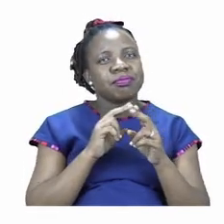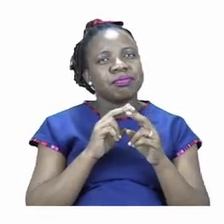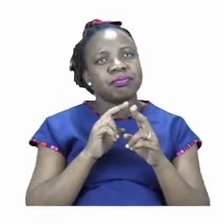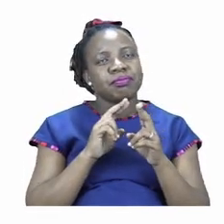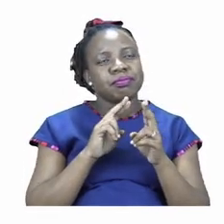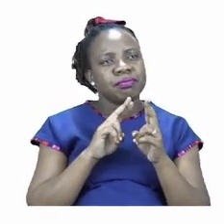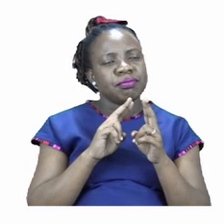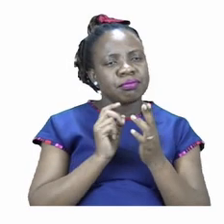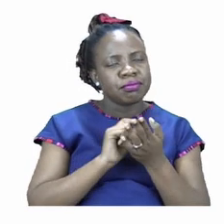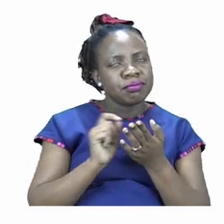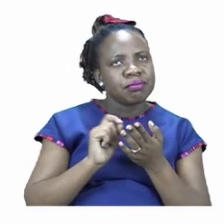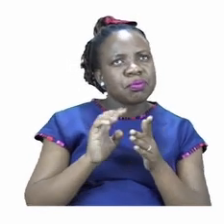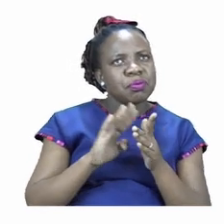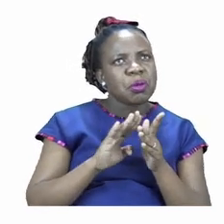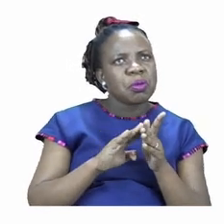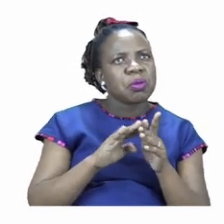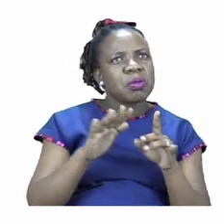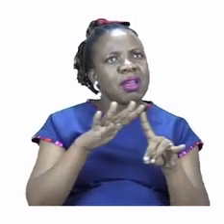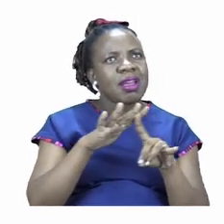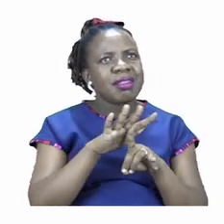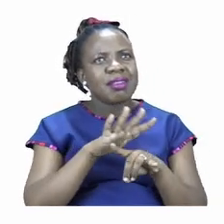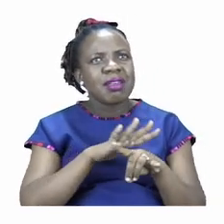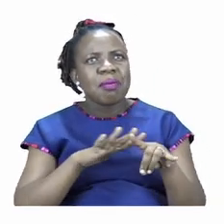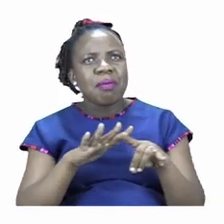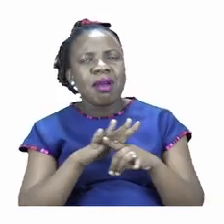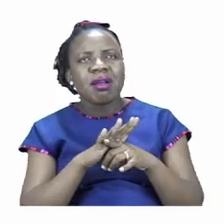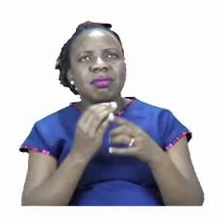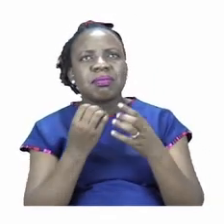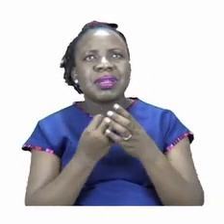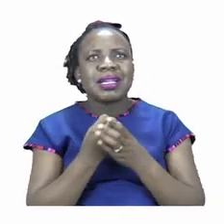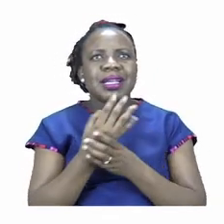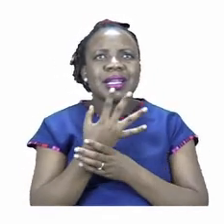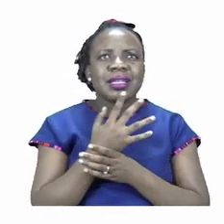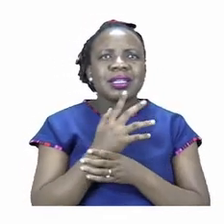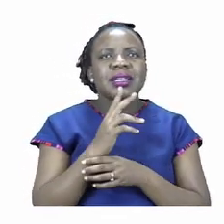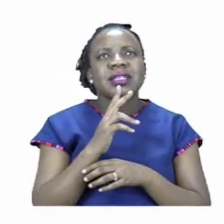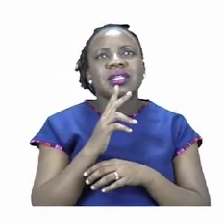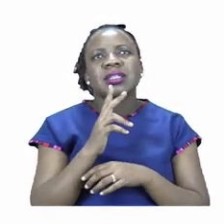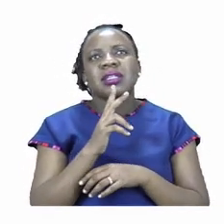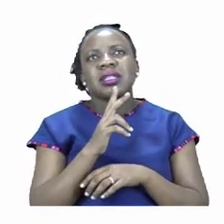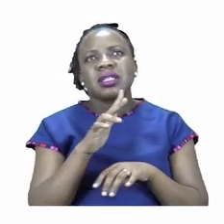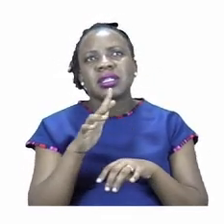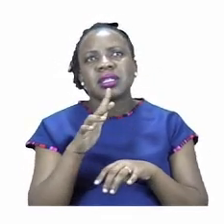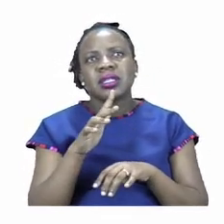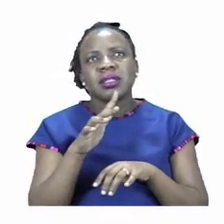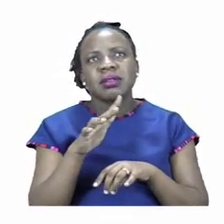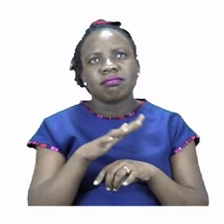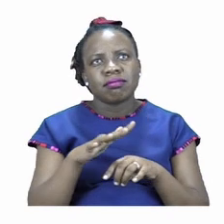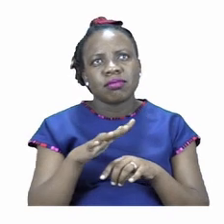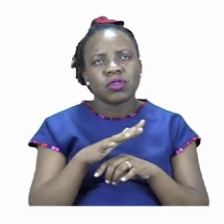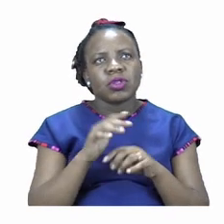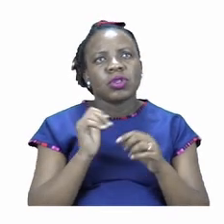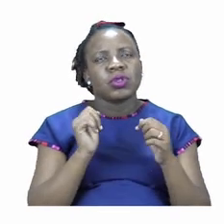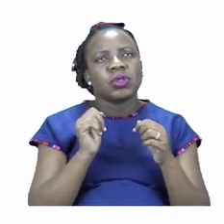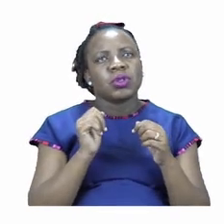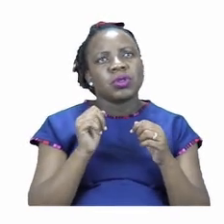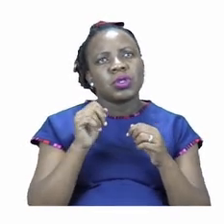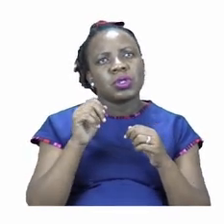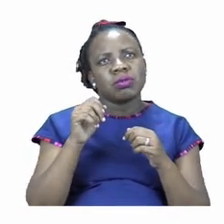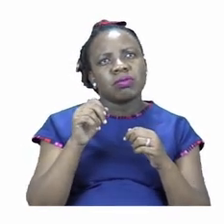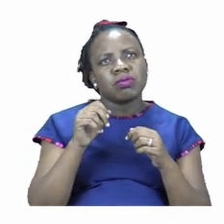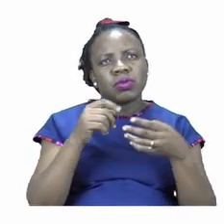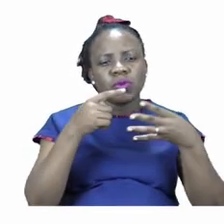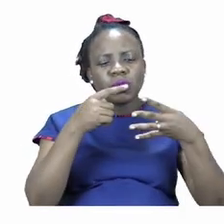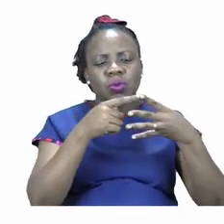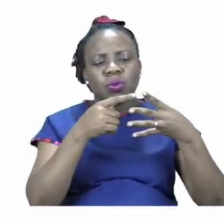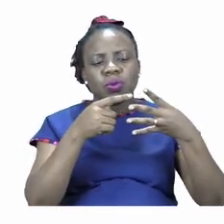can see that we have our 4 seasons there. Summer, autumn, winter, and